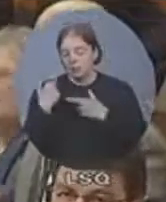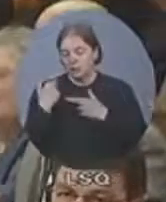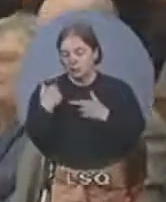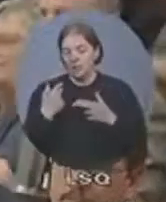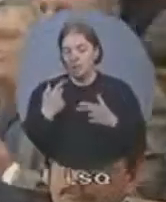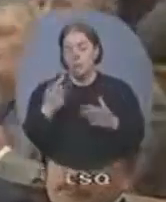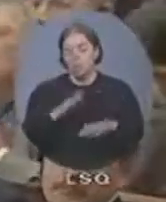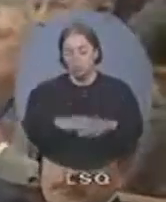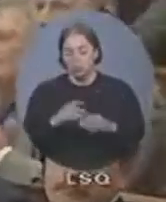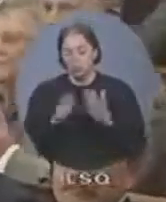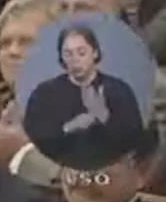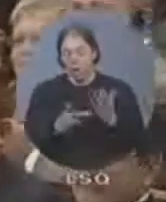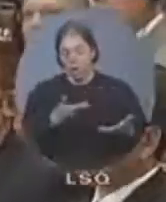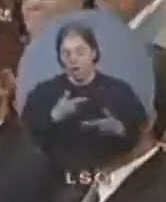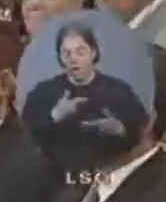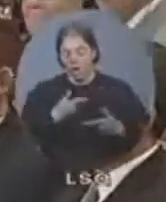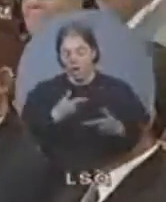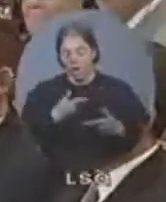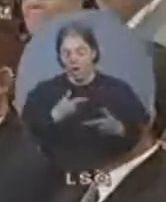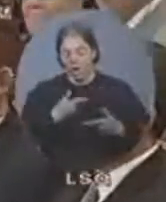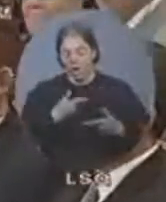accepted it.